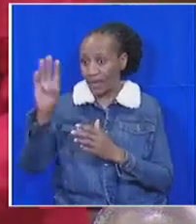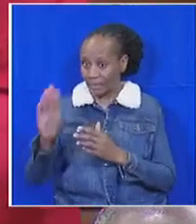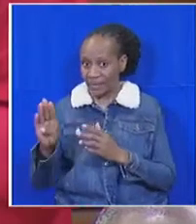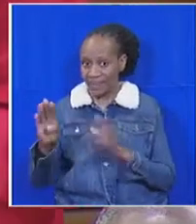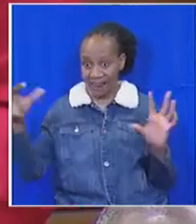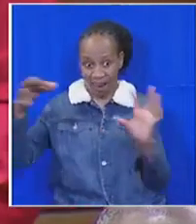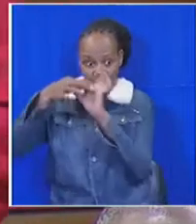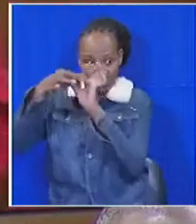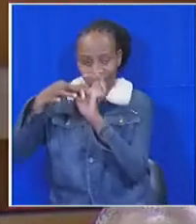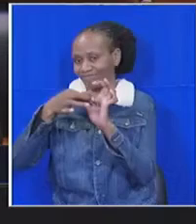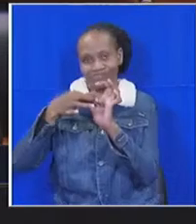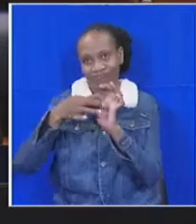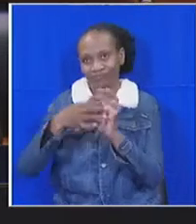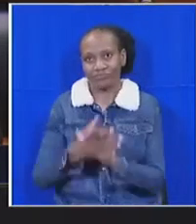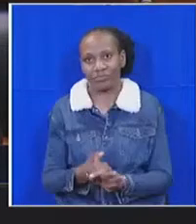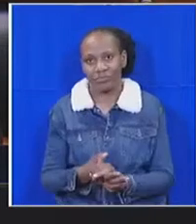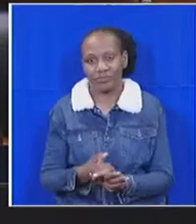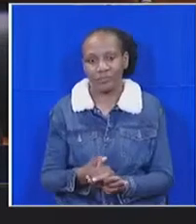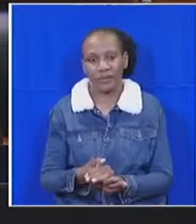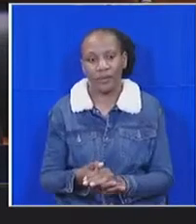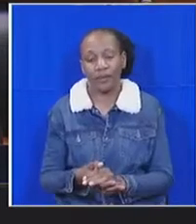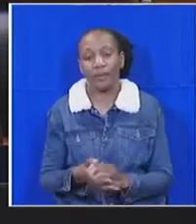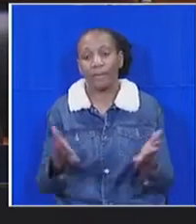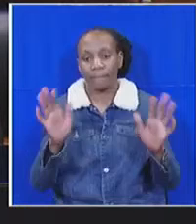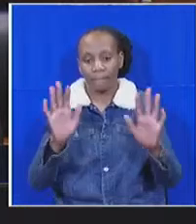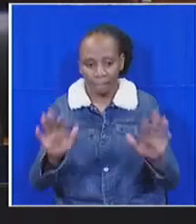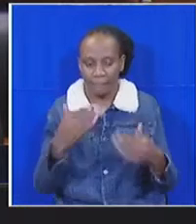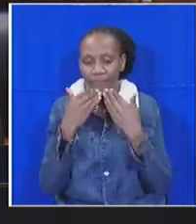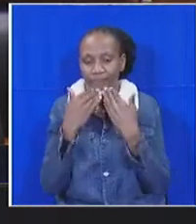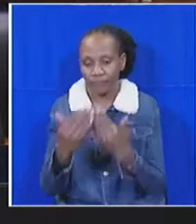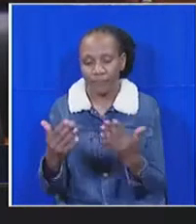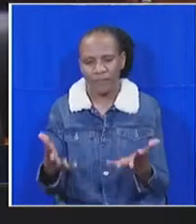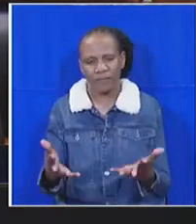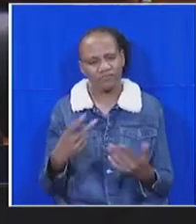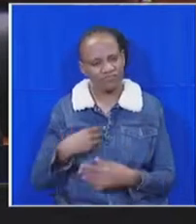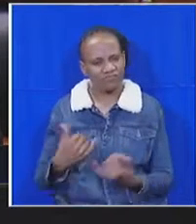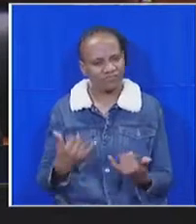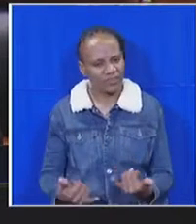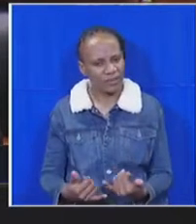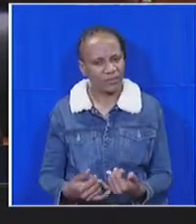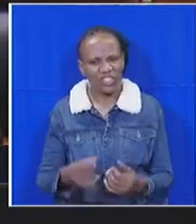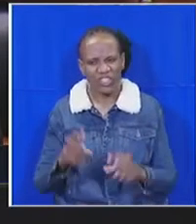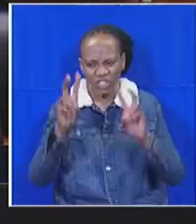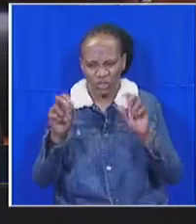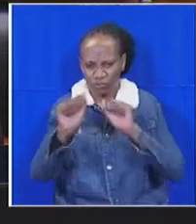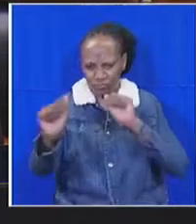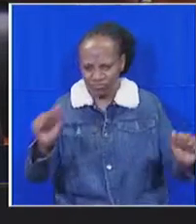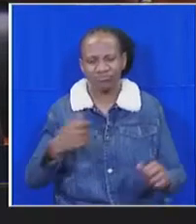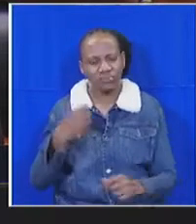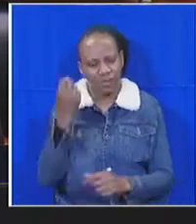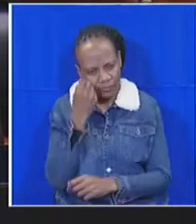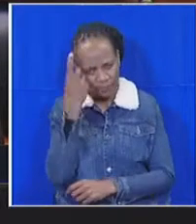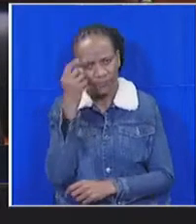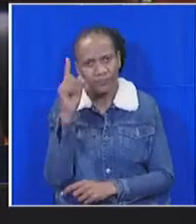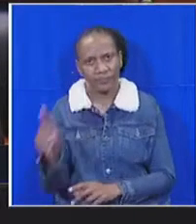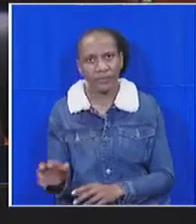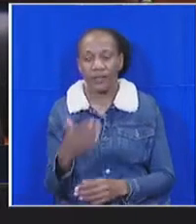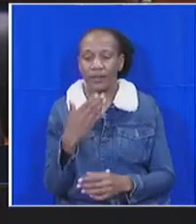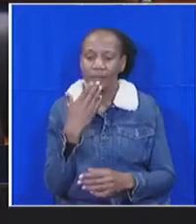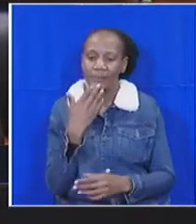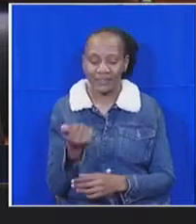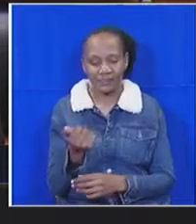you. Can I make this summary and before, because I really get your issues here. Can I make, Honorable Malema,